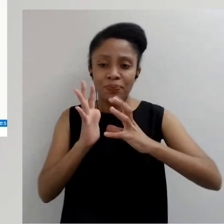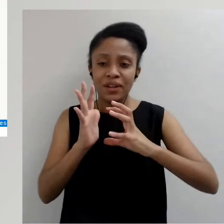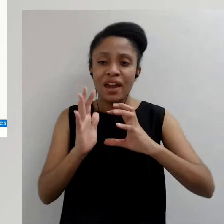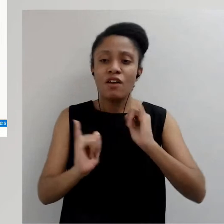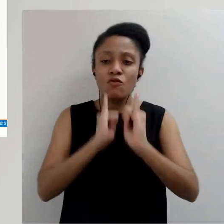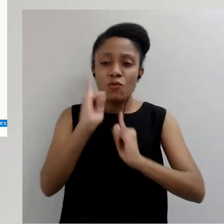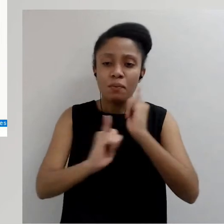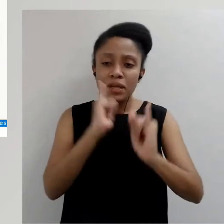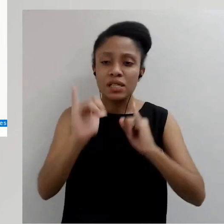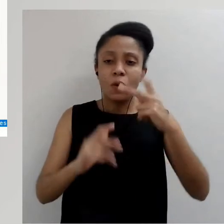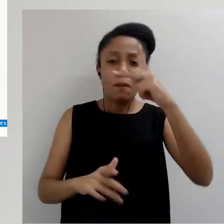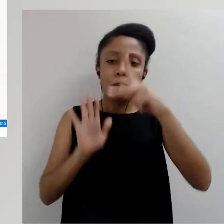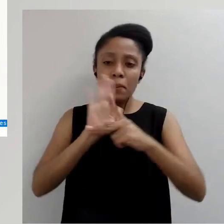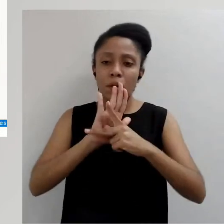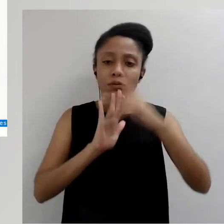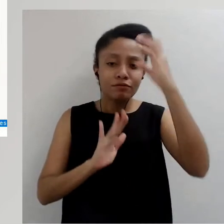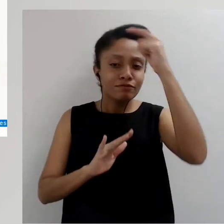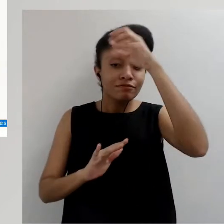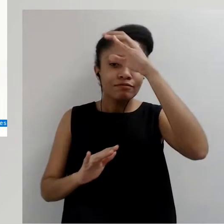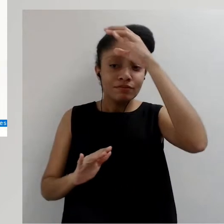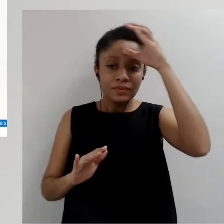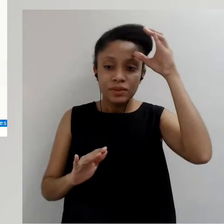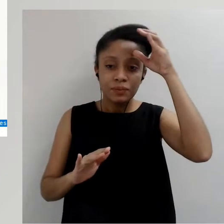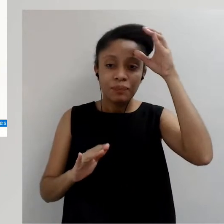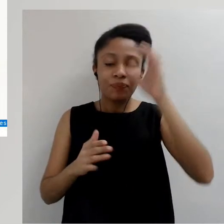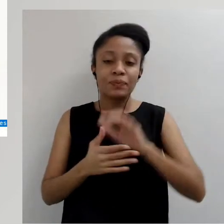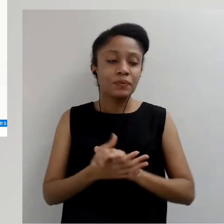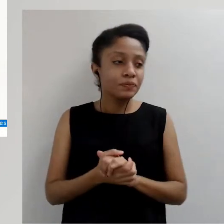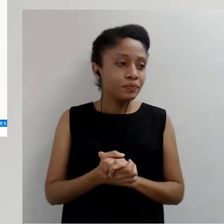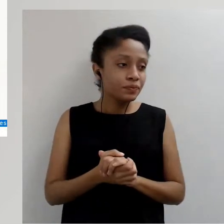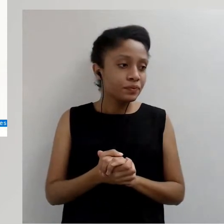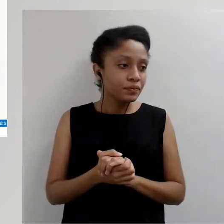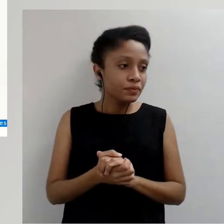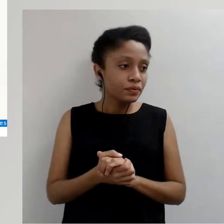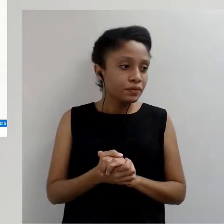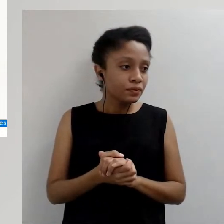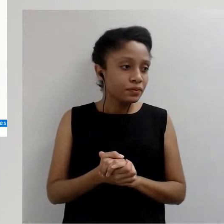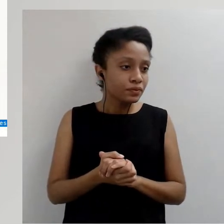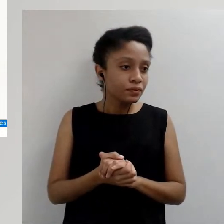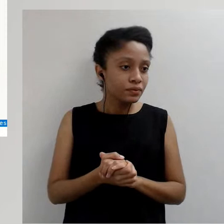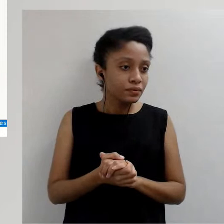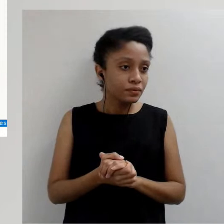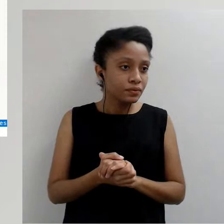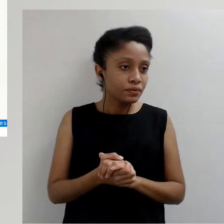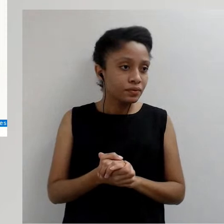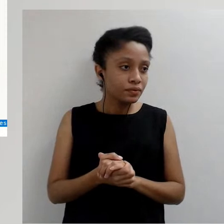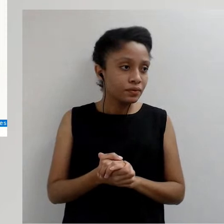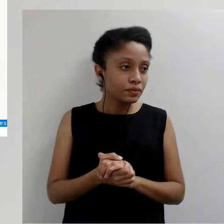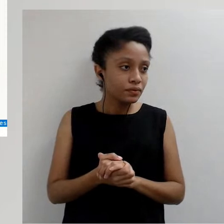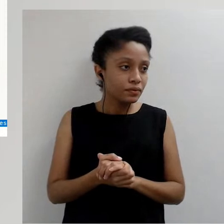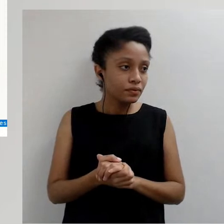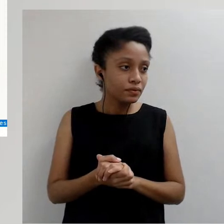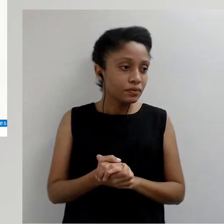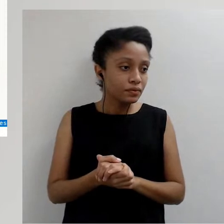we can send the samples to the client. Let me turn on the sound here.